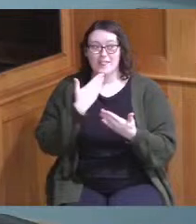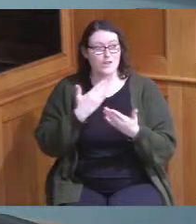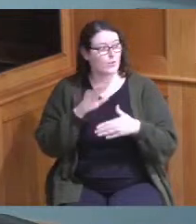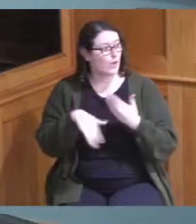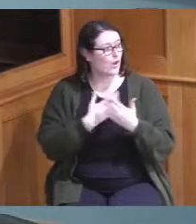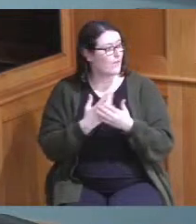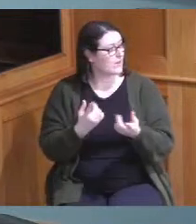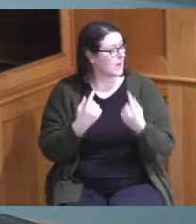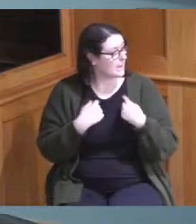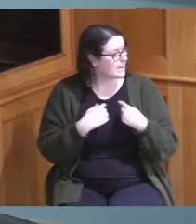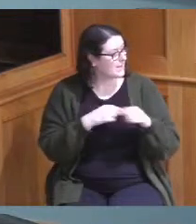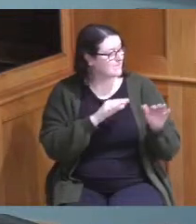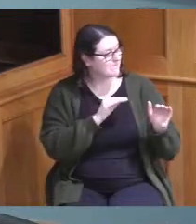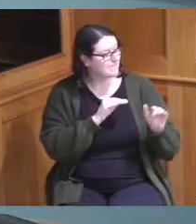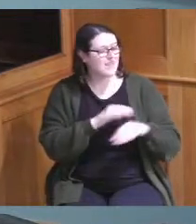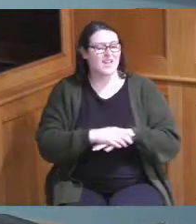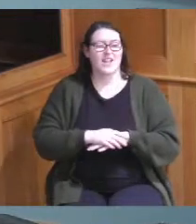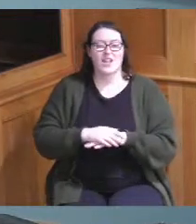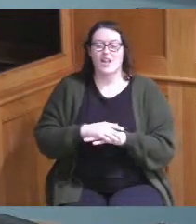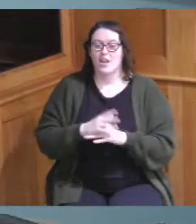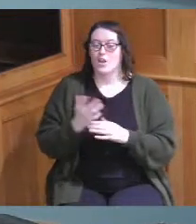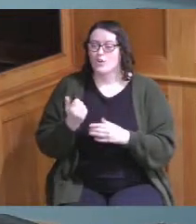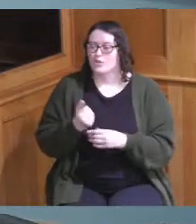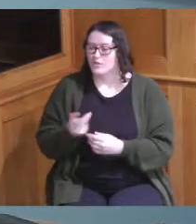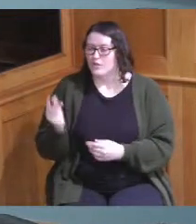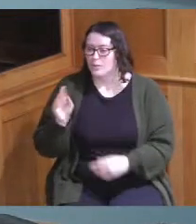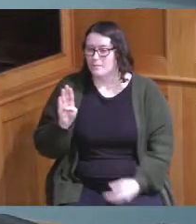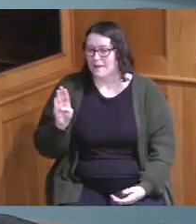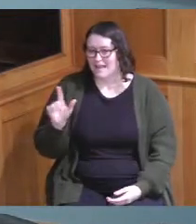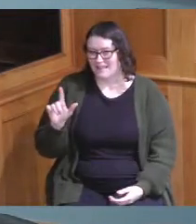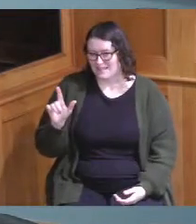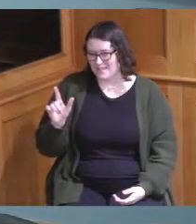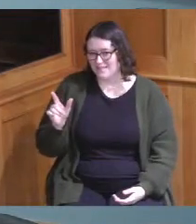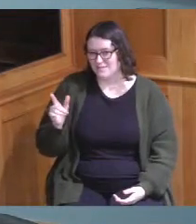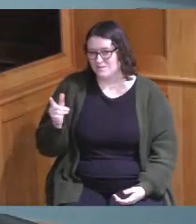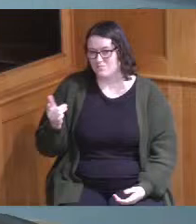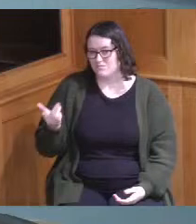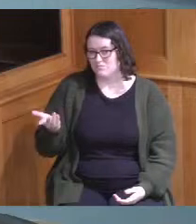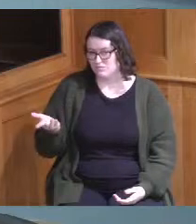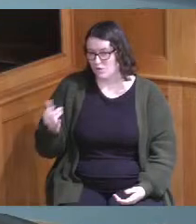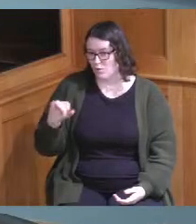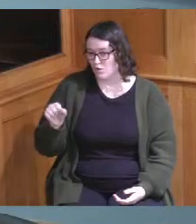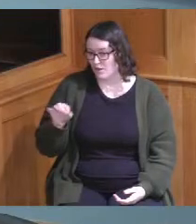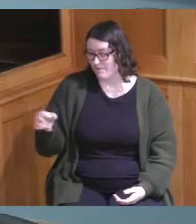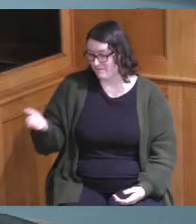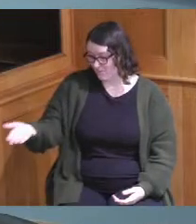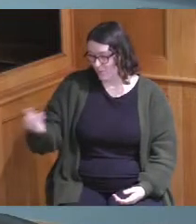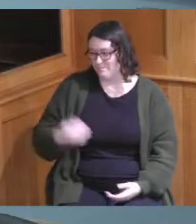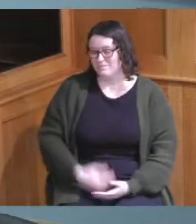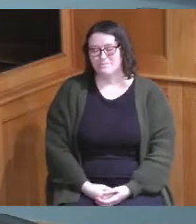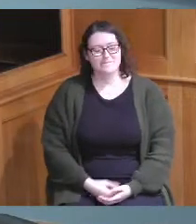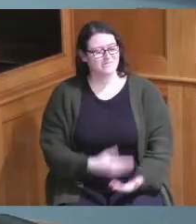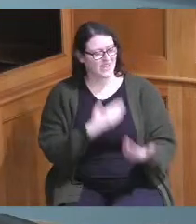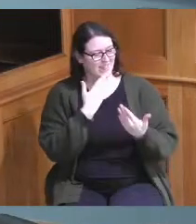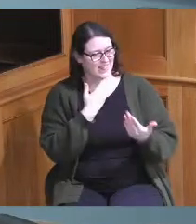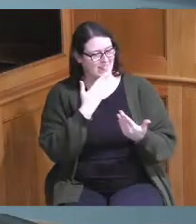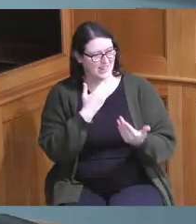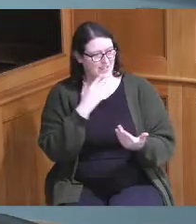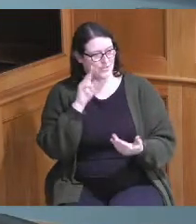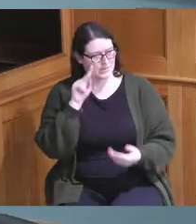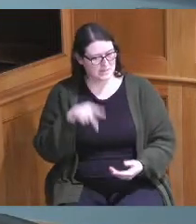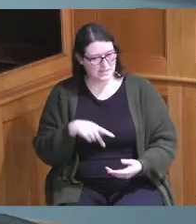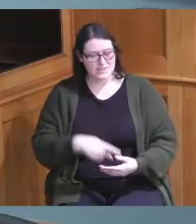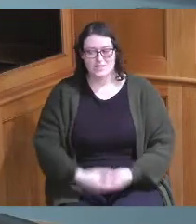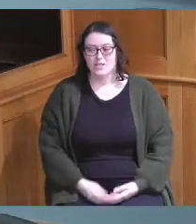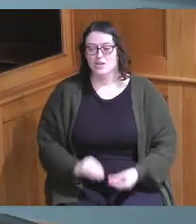here, appreciate it. We've got a couple of by leaves, so Administrator, I'm going to leave it to you. Thank you, Commissioner. Item